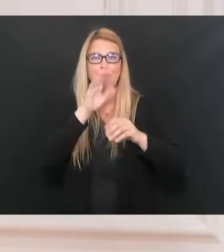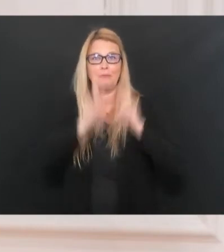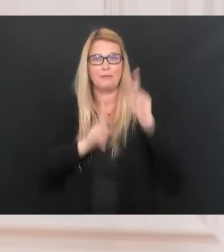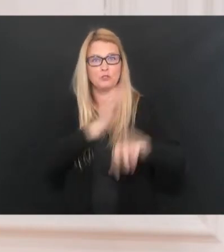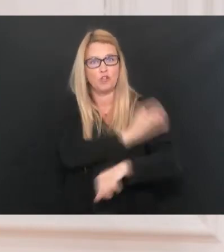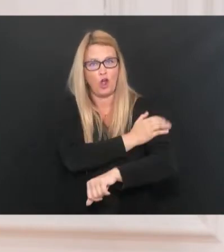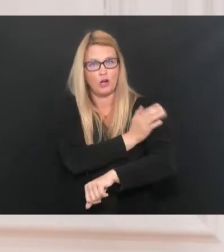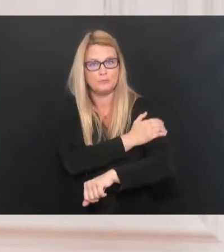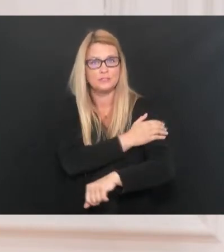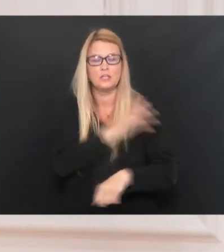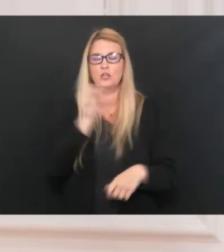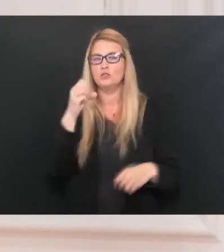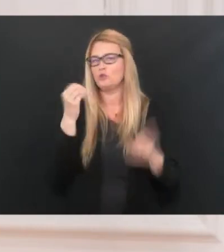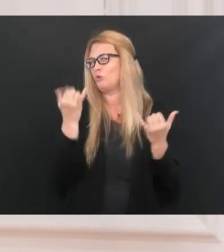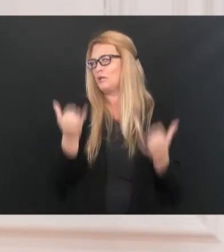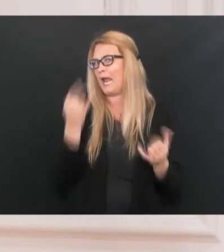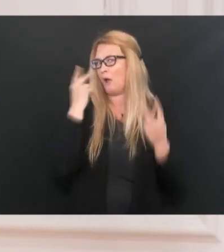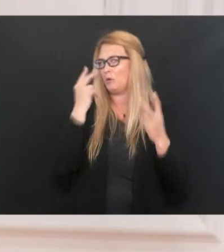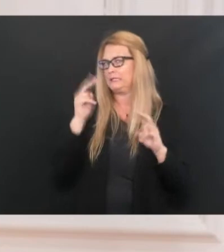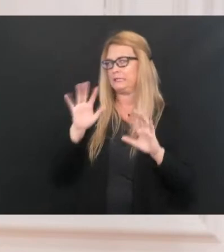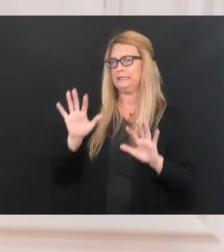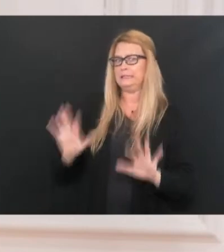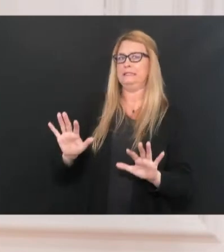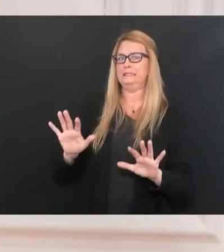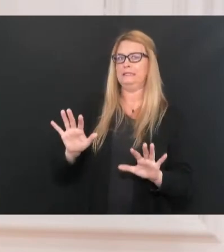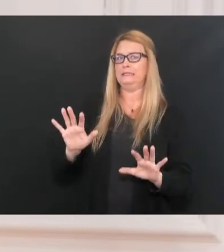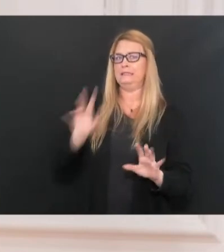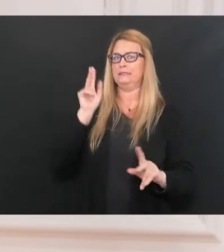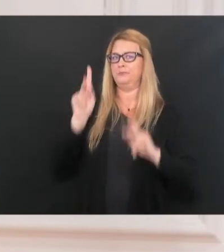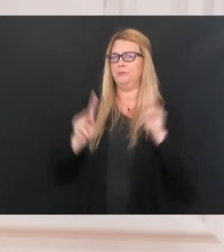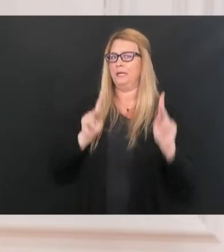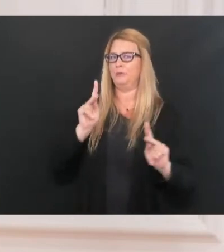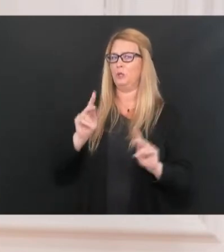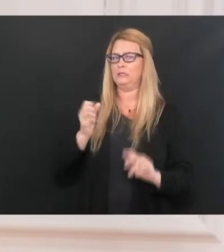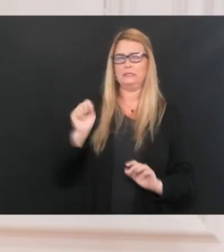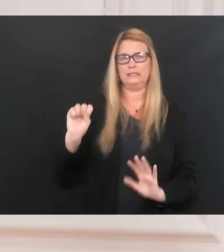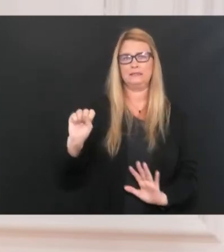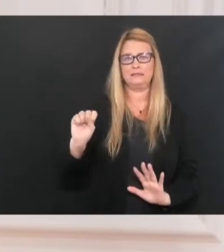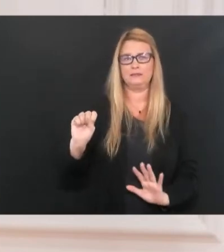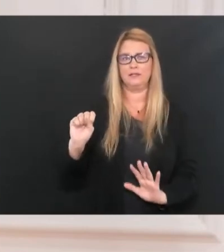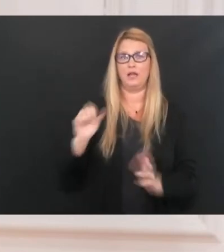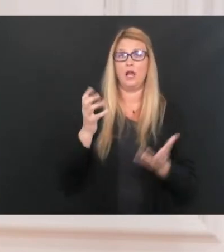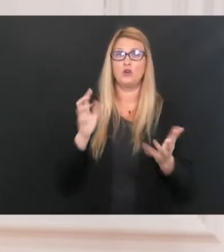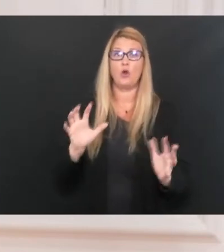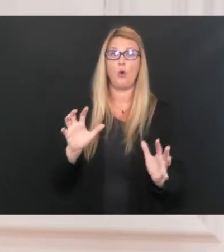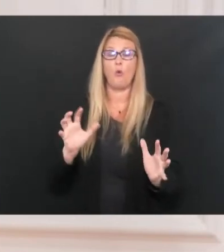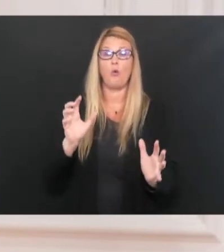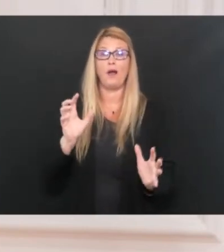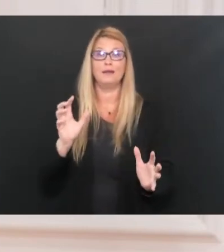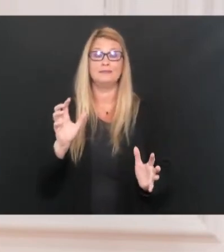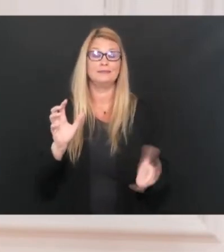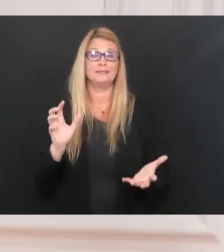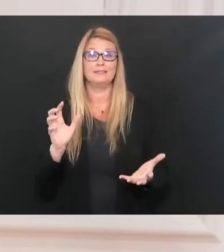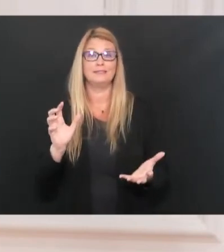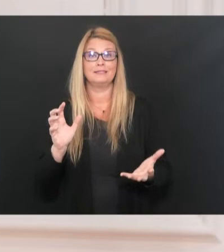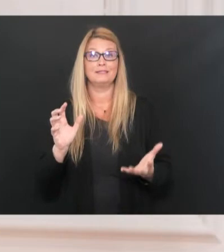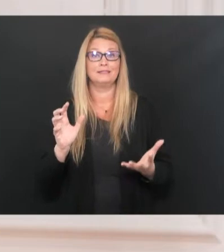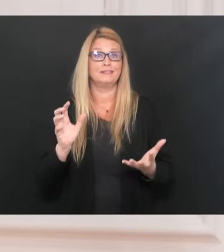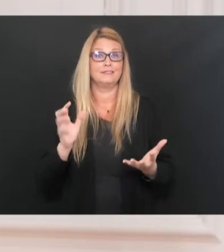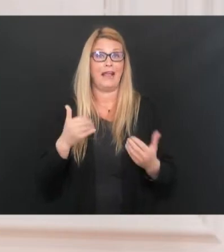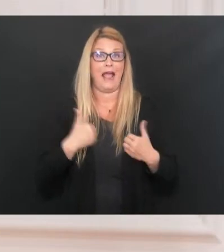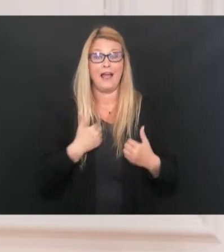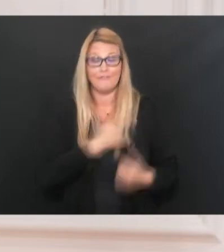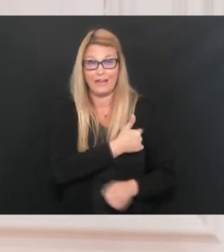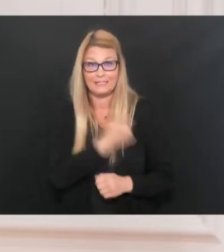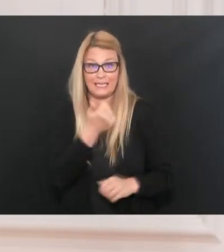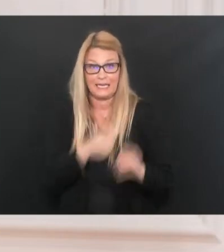see this hesitancy coming up into a group of people that have not chosen to